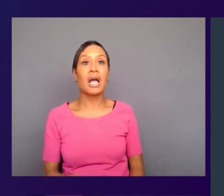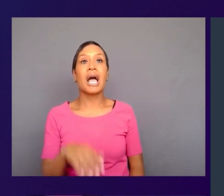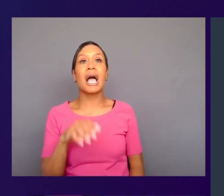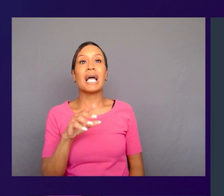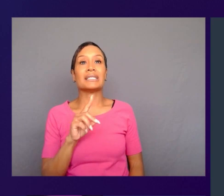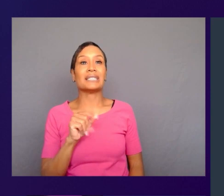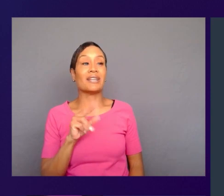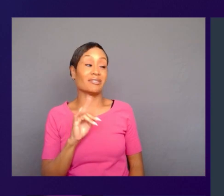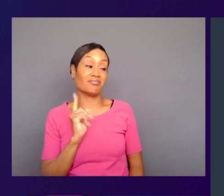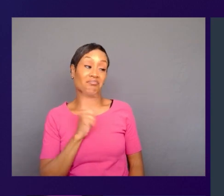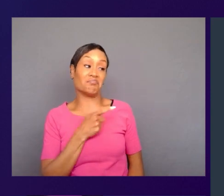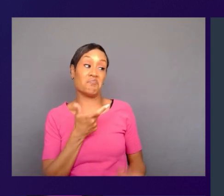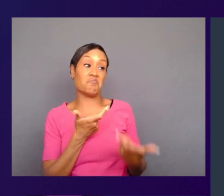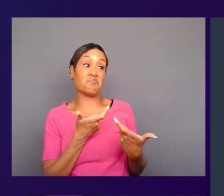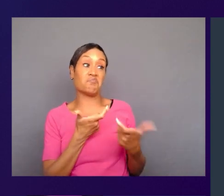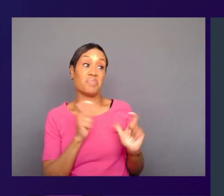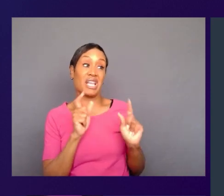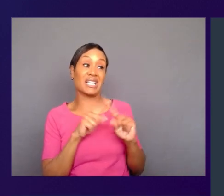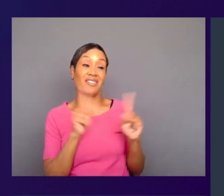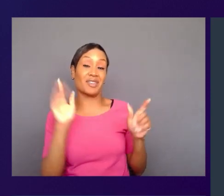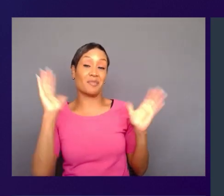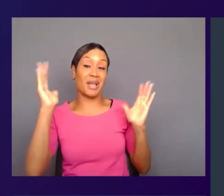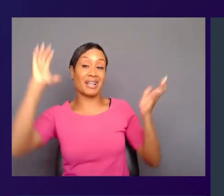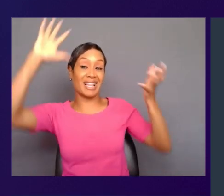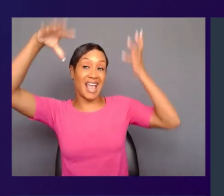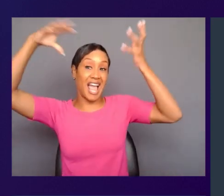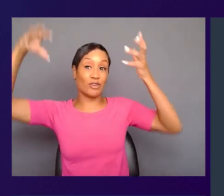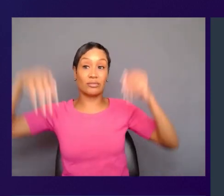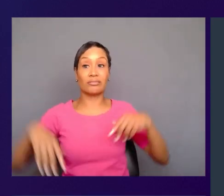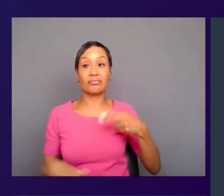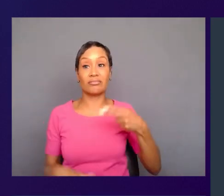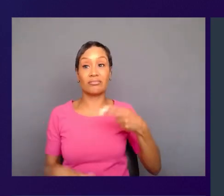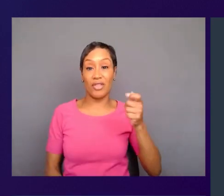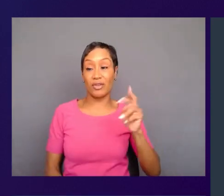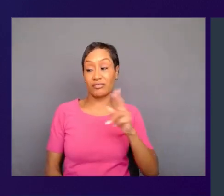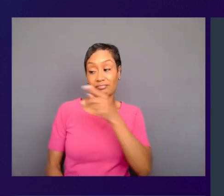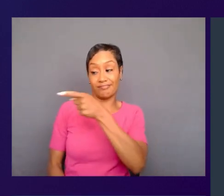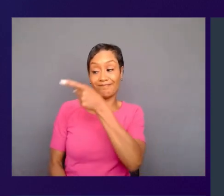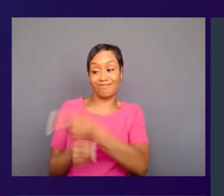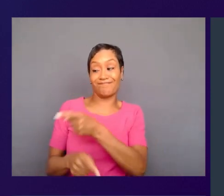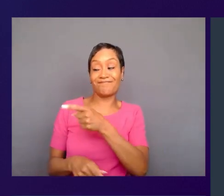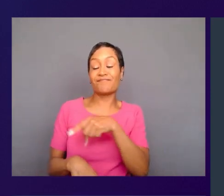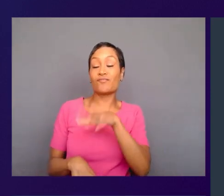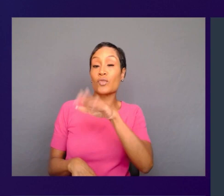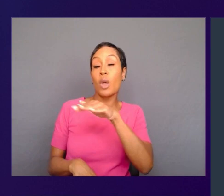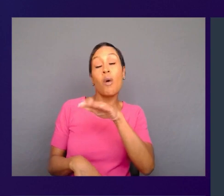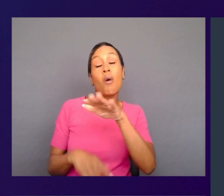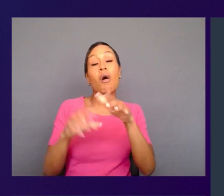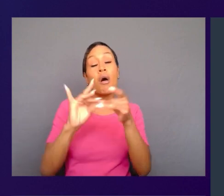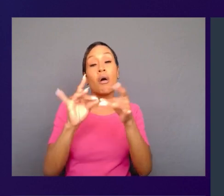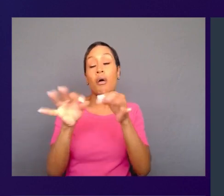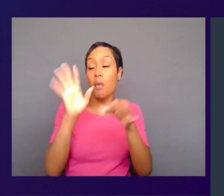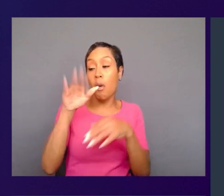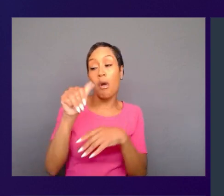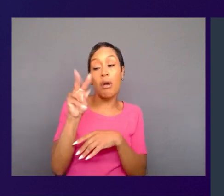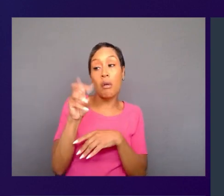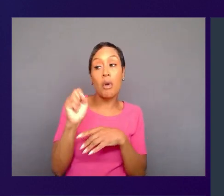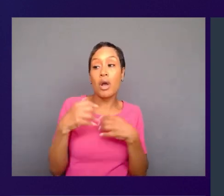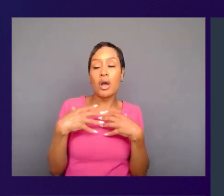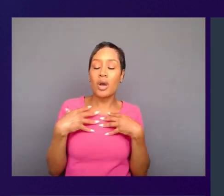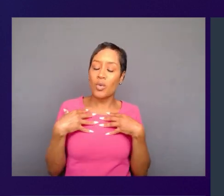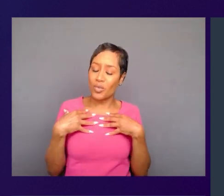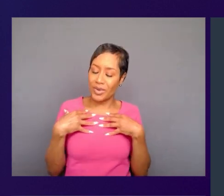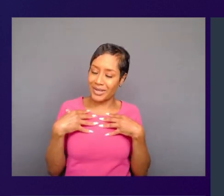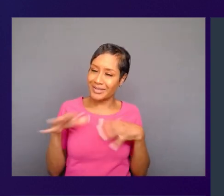the experiences in the cloud. Yeah, totally. With AWS, actually, you can actually let us be the experts,